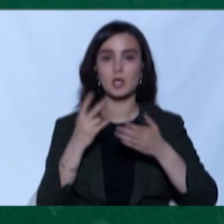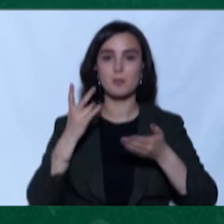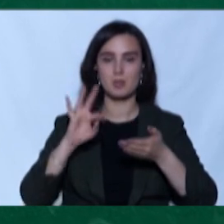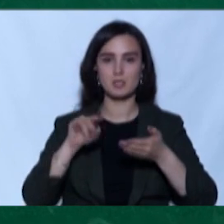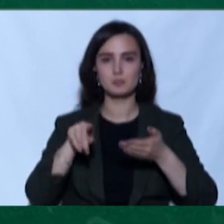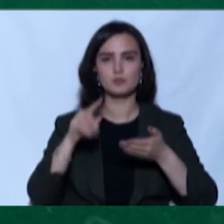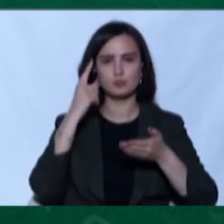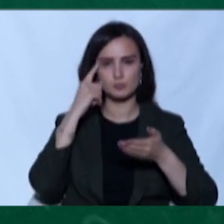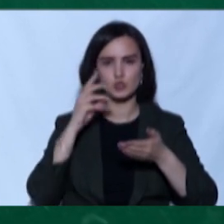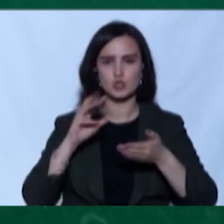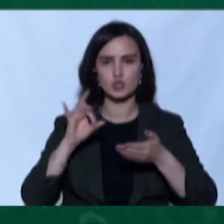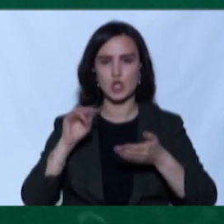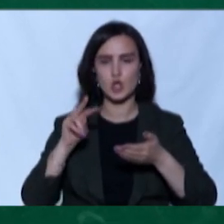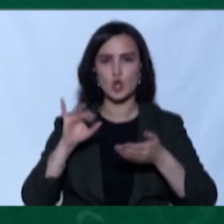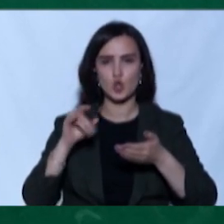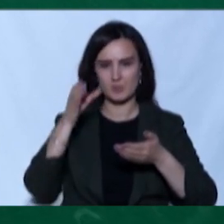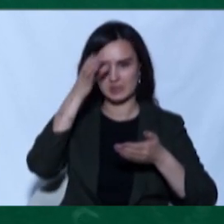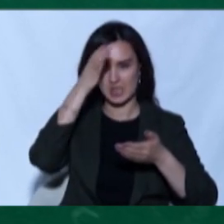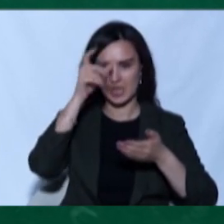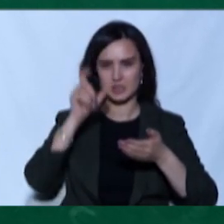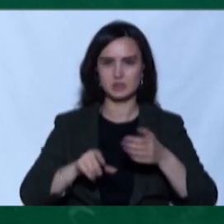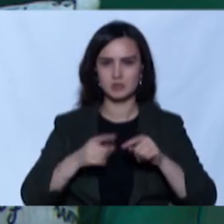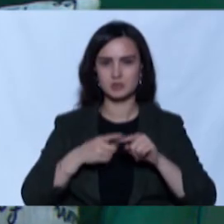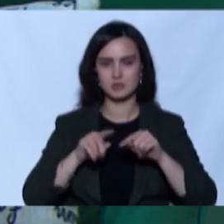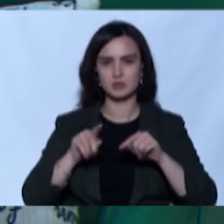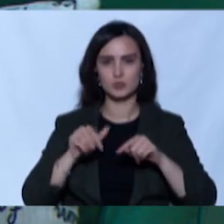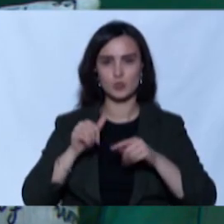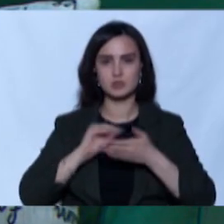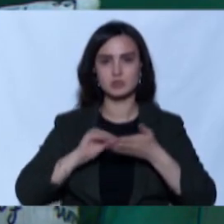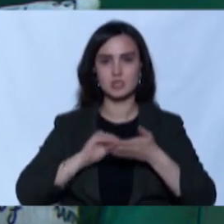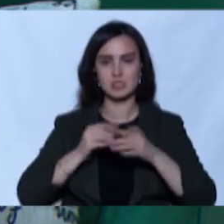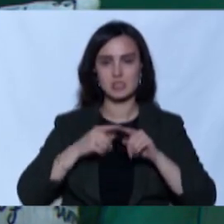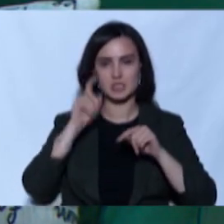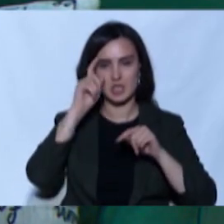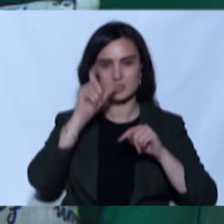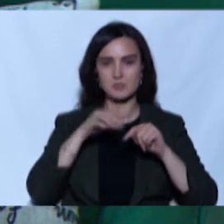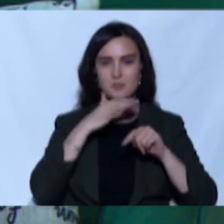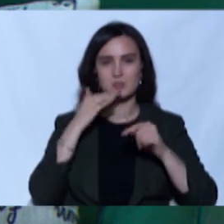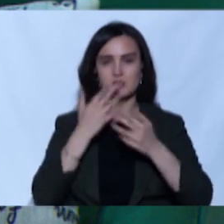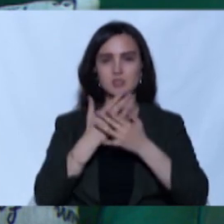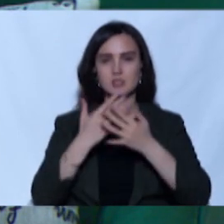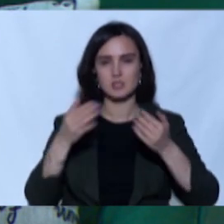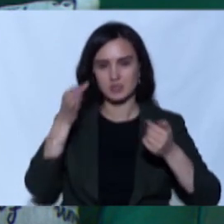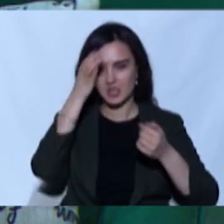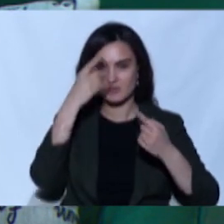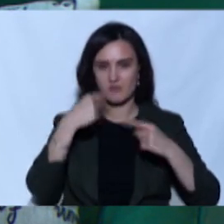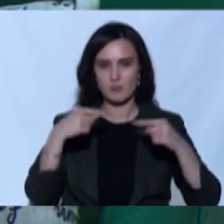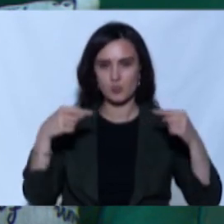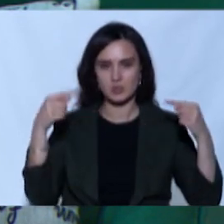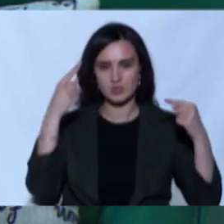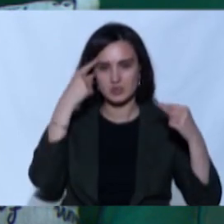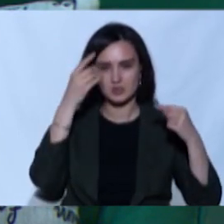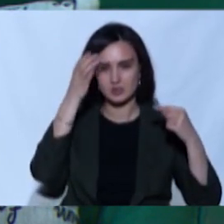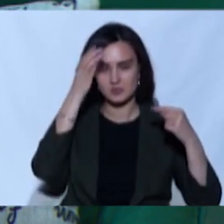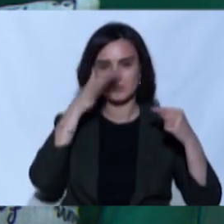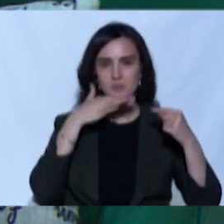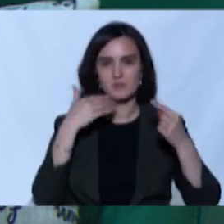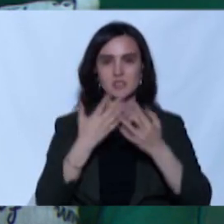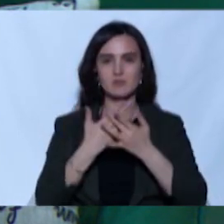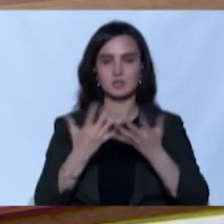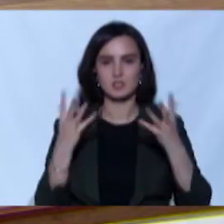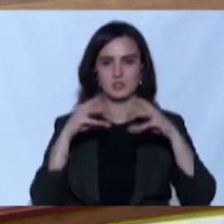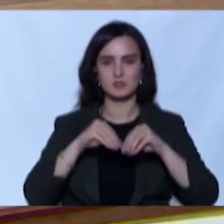think Sherlock Holmes is talented and gifted at what he does, this is a man of many, many different talents. Standing at 6 foot tall